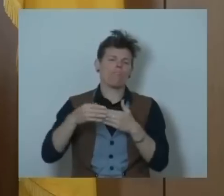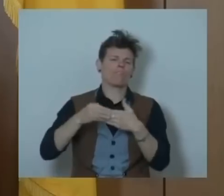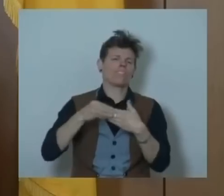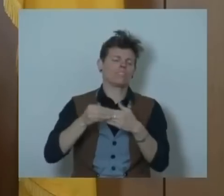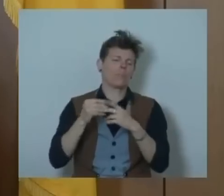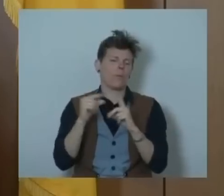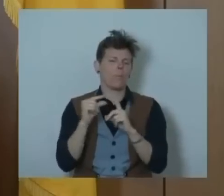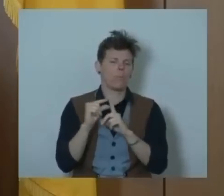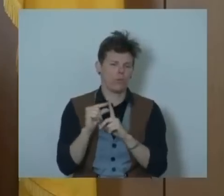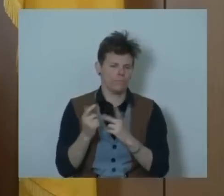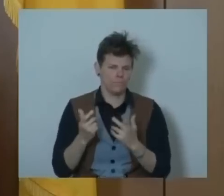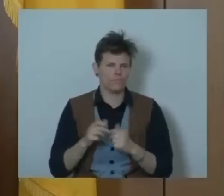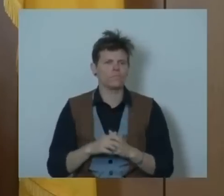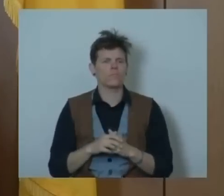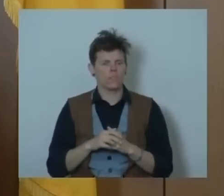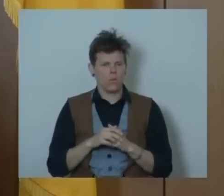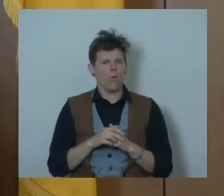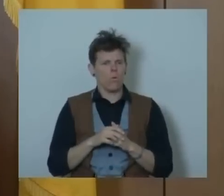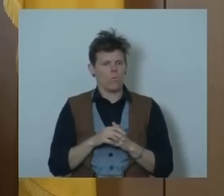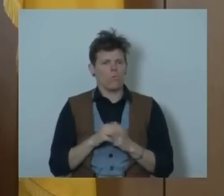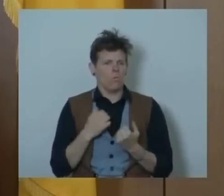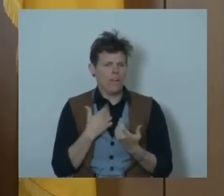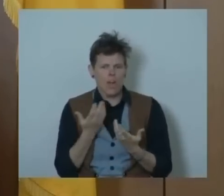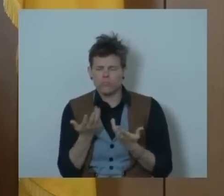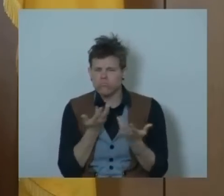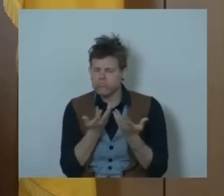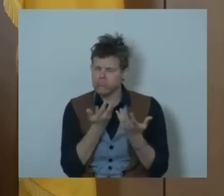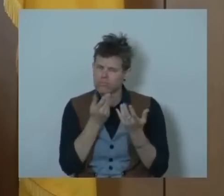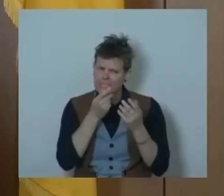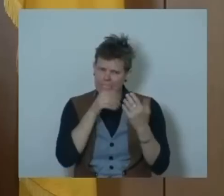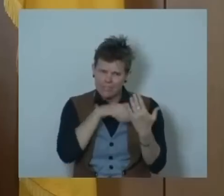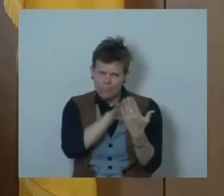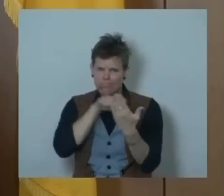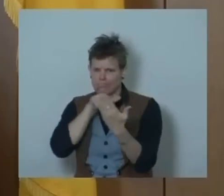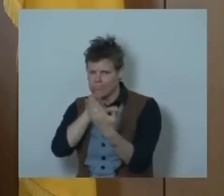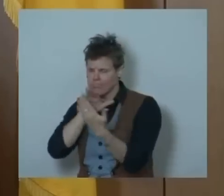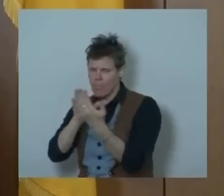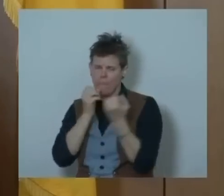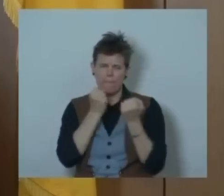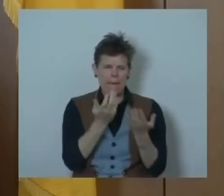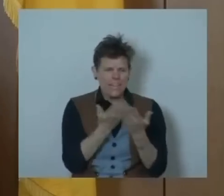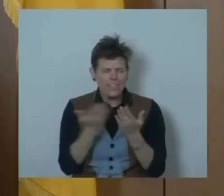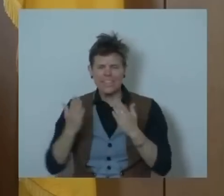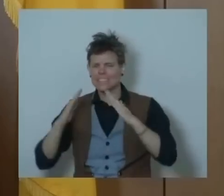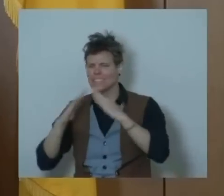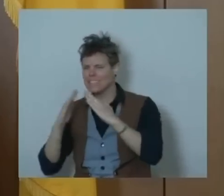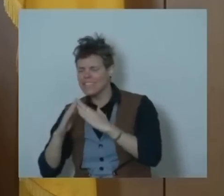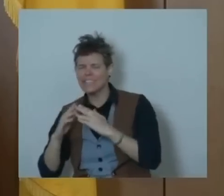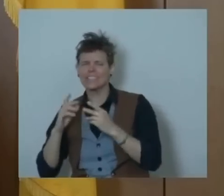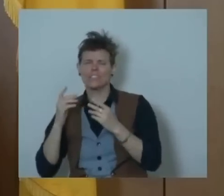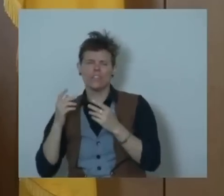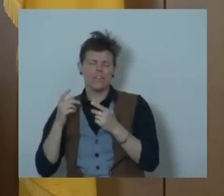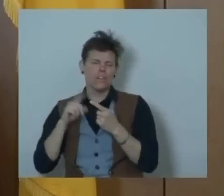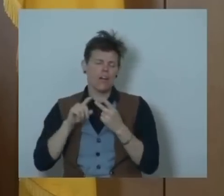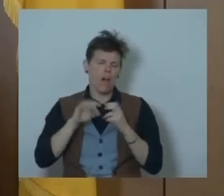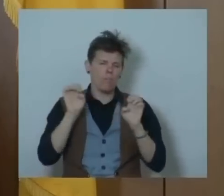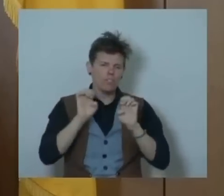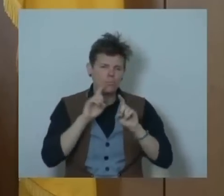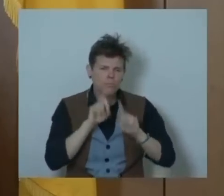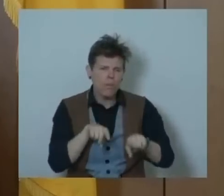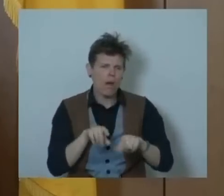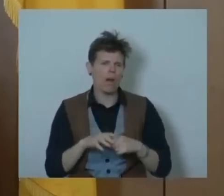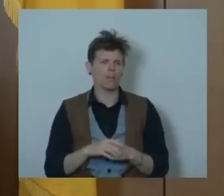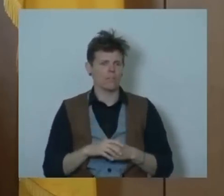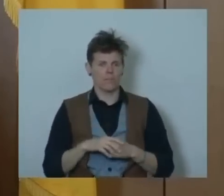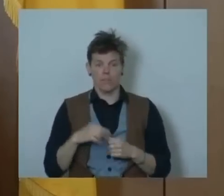much, and so are the municipalities. It's tough in emergency responding. I have to be very careful. I need as many